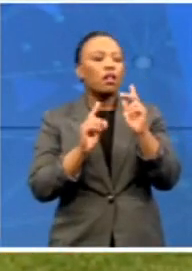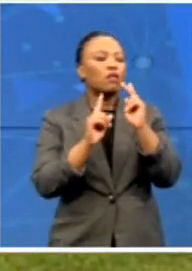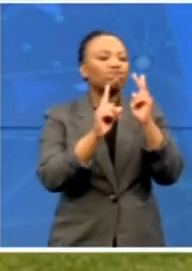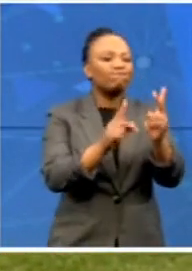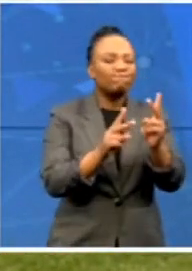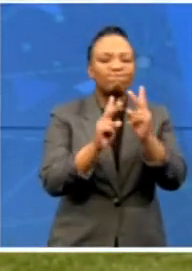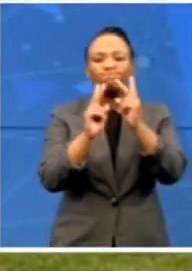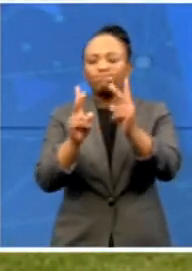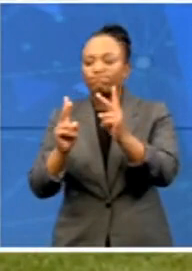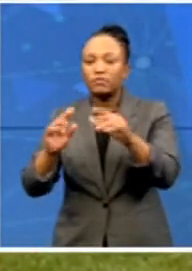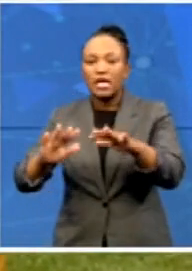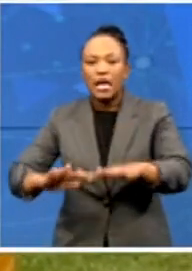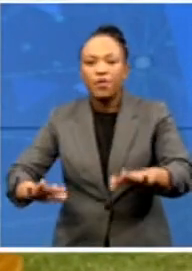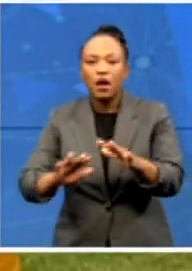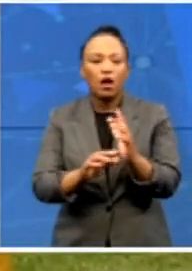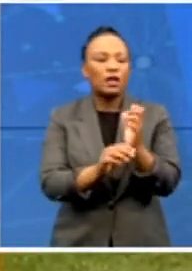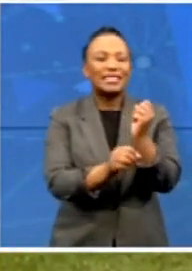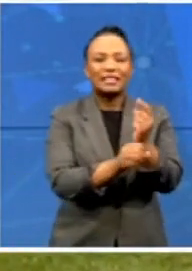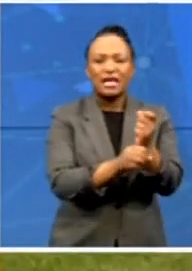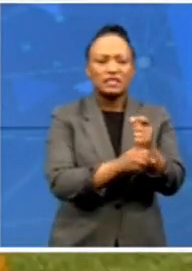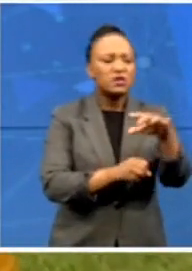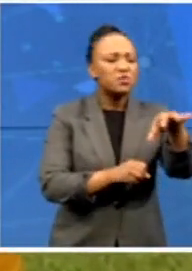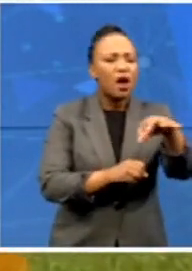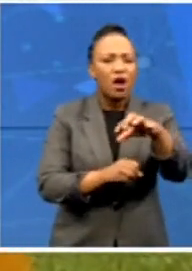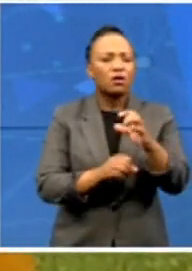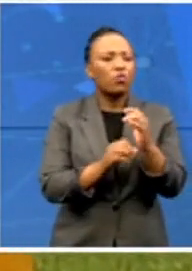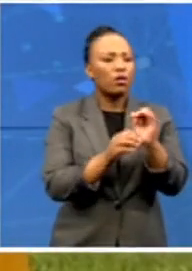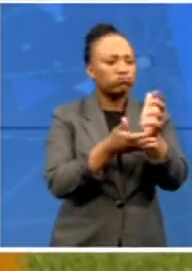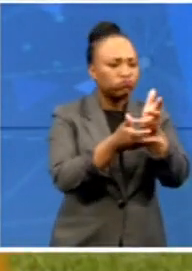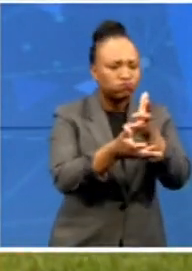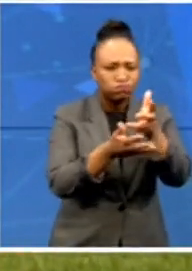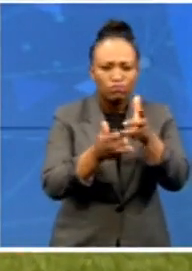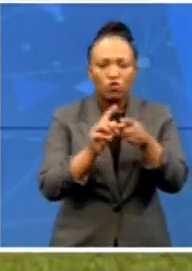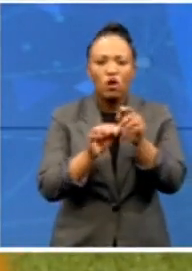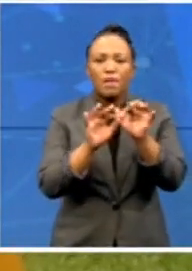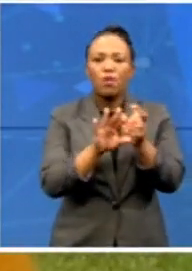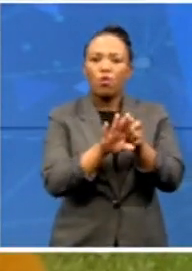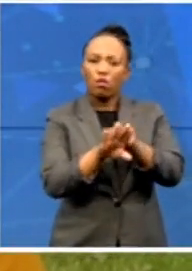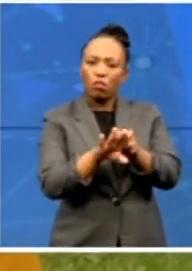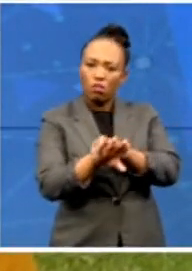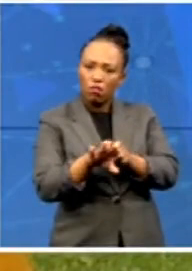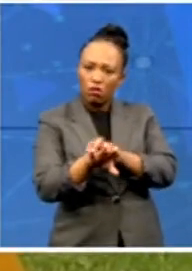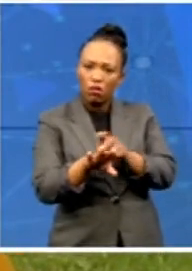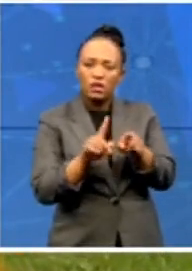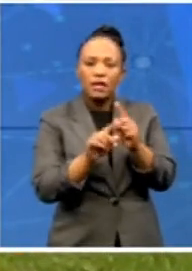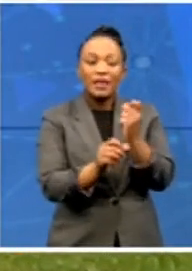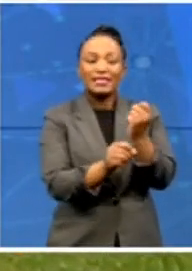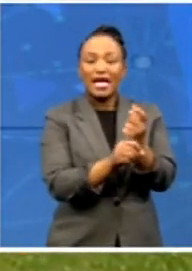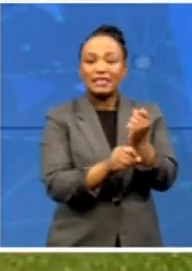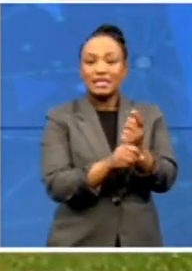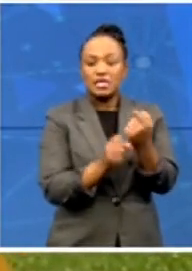will be talking to commuters, where he will be talking to taxi operators, and also to